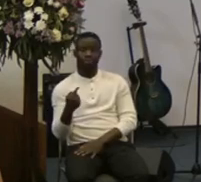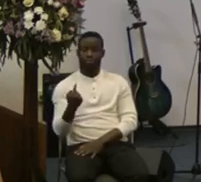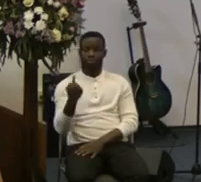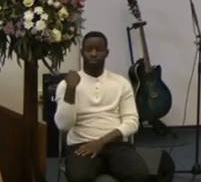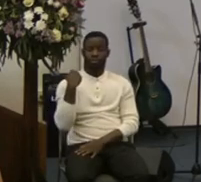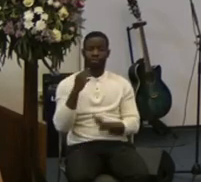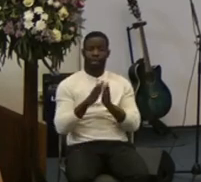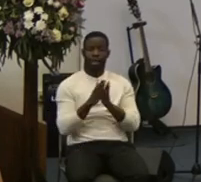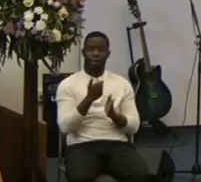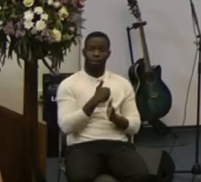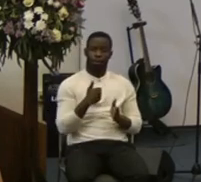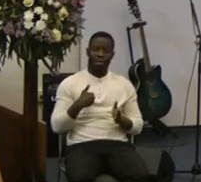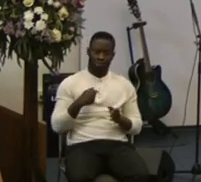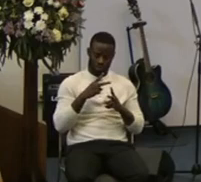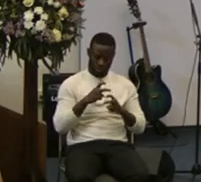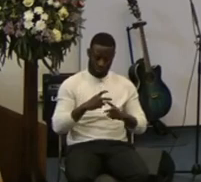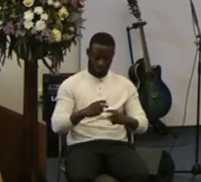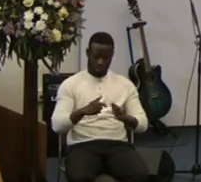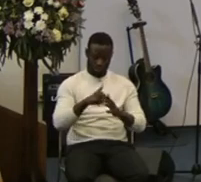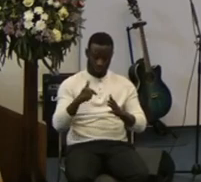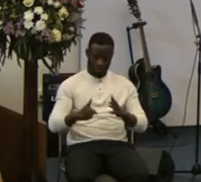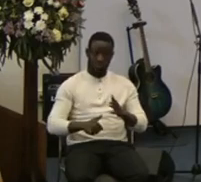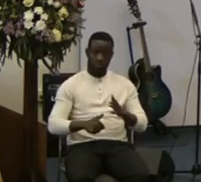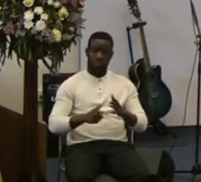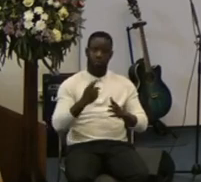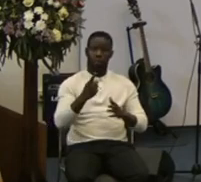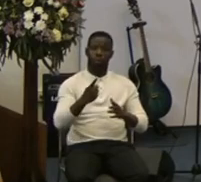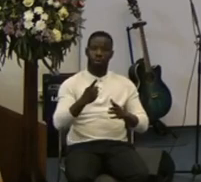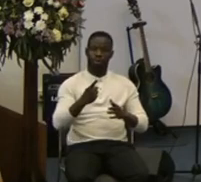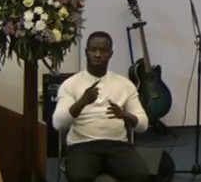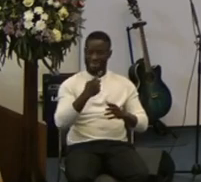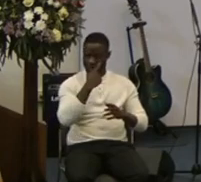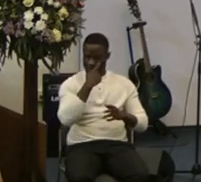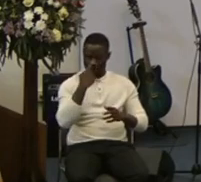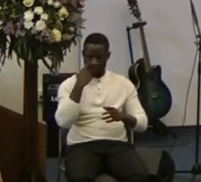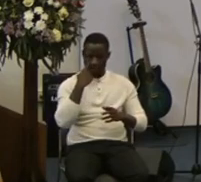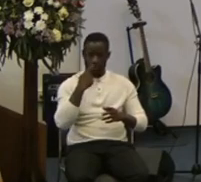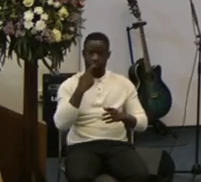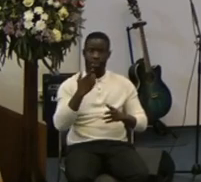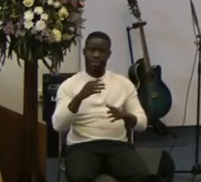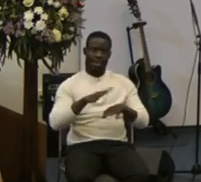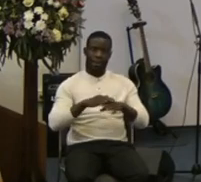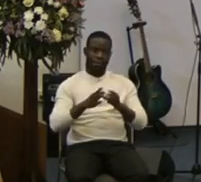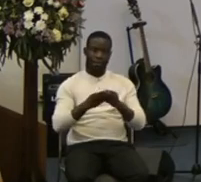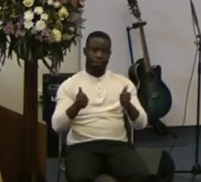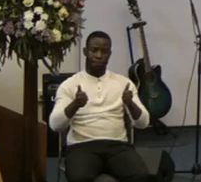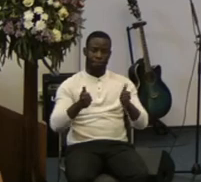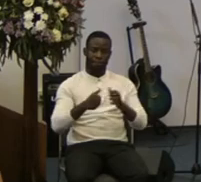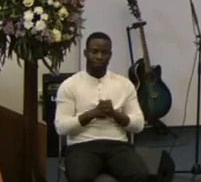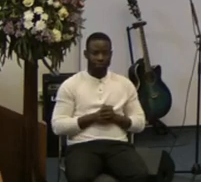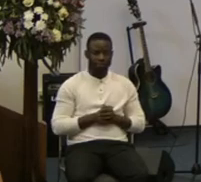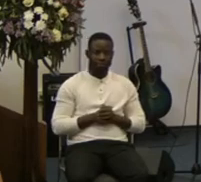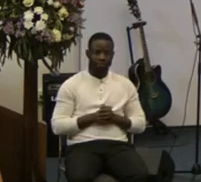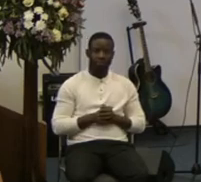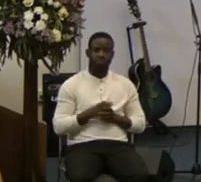time last Sunday morning to look at an account that I hoped we'd get to. My time just ran away from me.